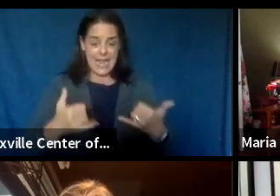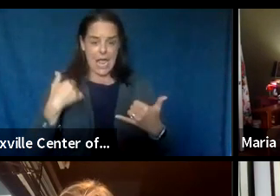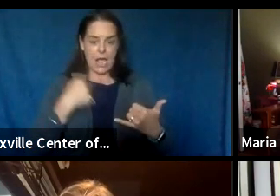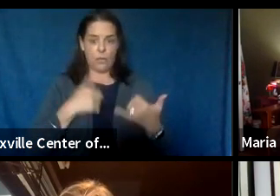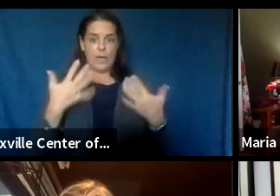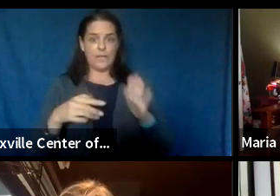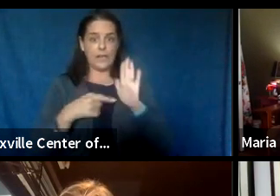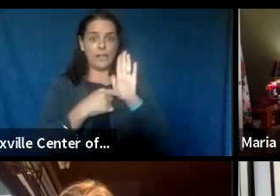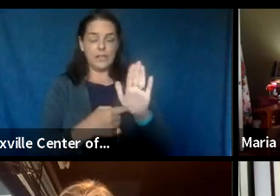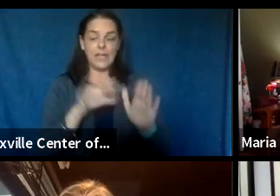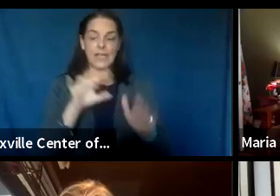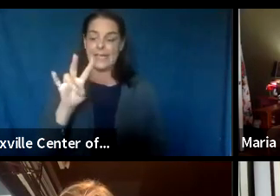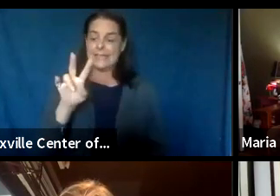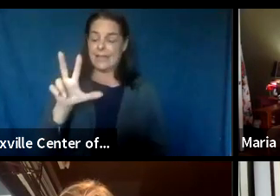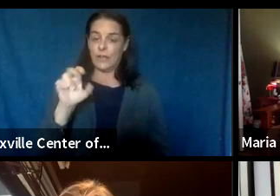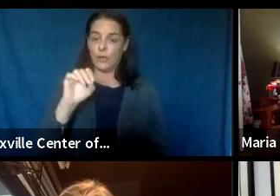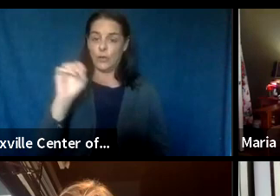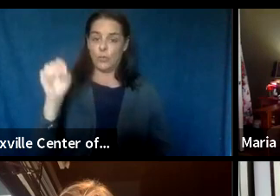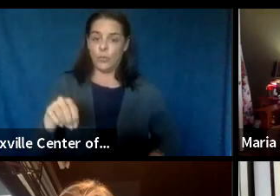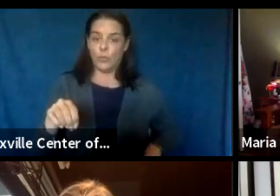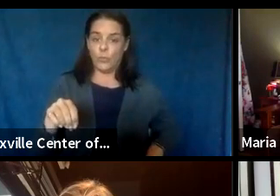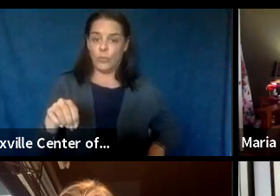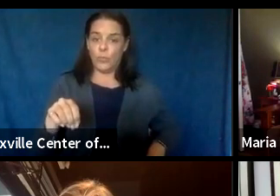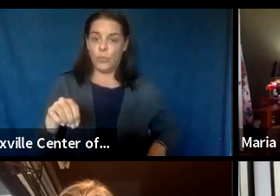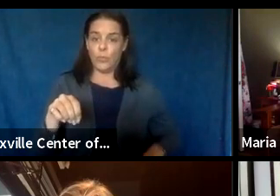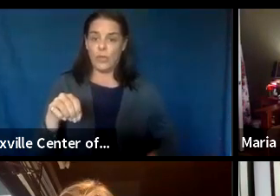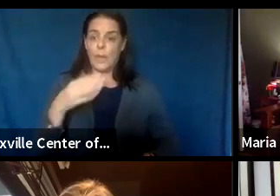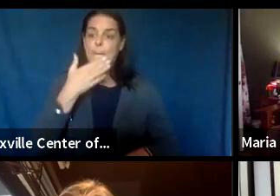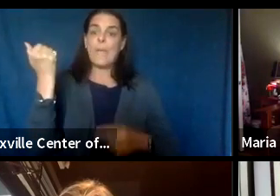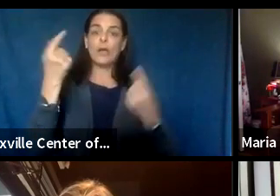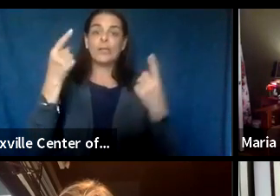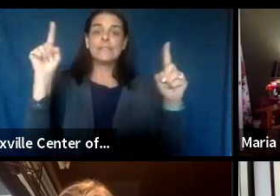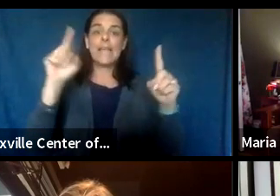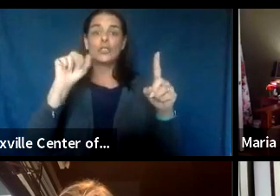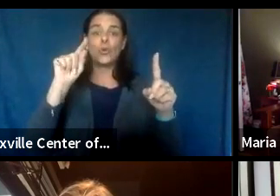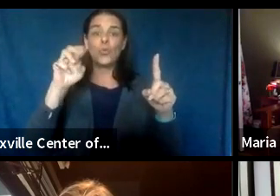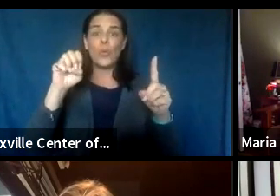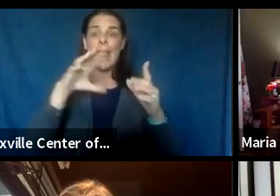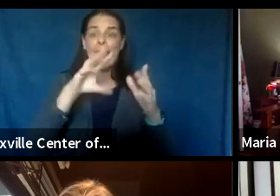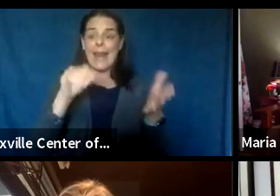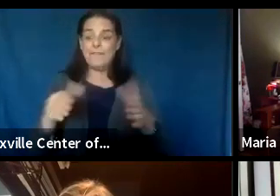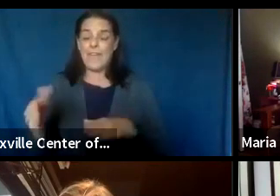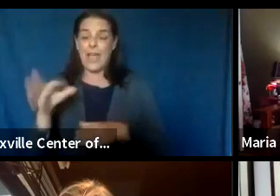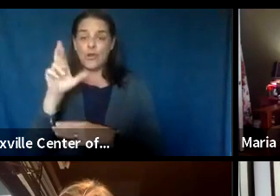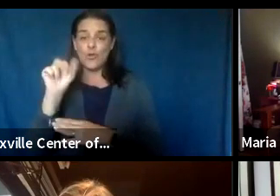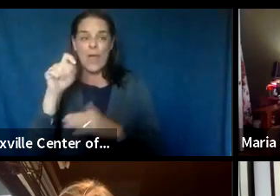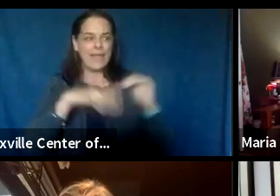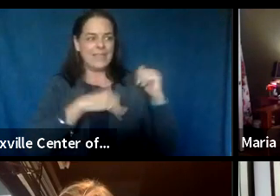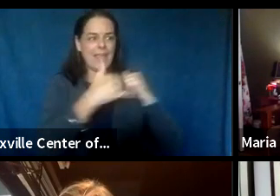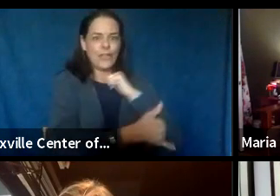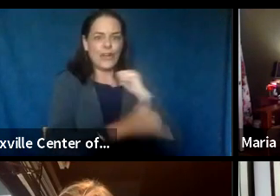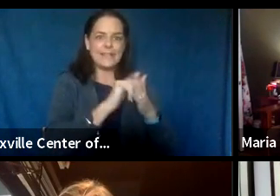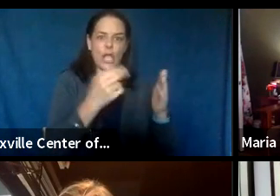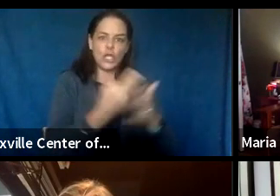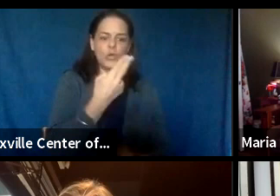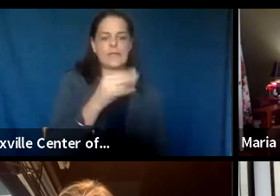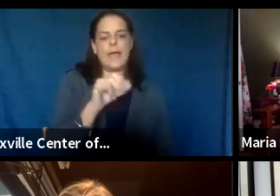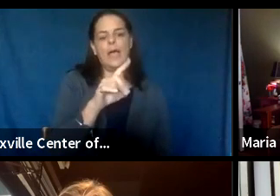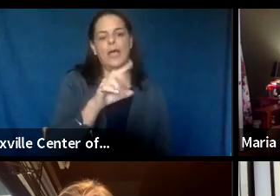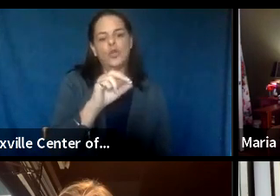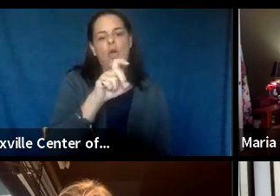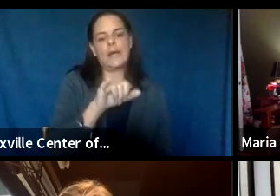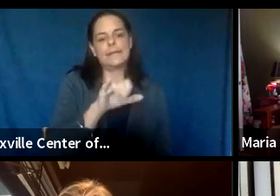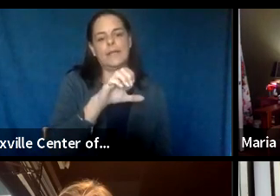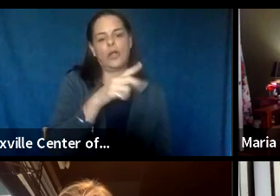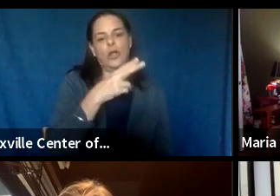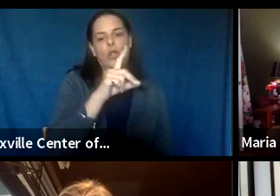demonstrated a 73% better success rate and fatality rates in countries that use hydroxychloroquine versus countries